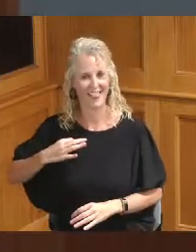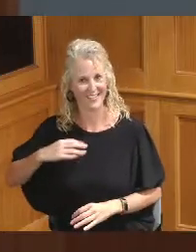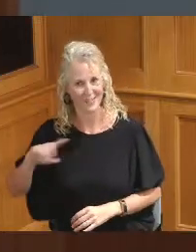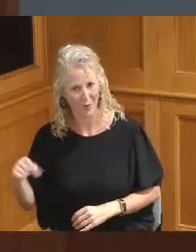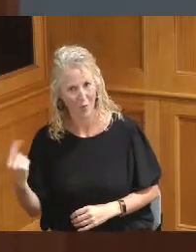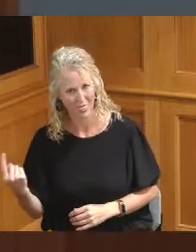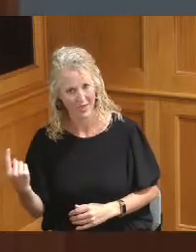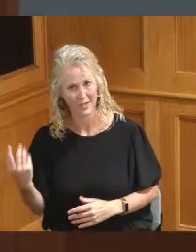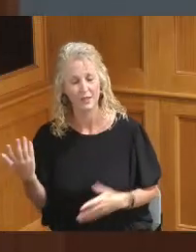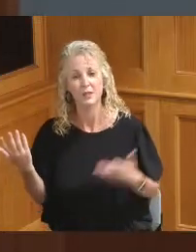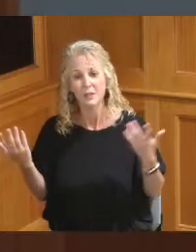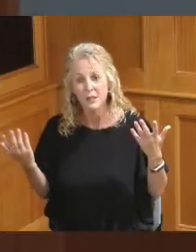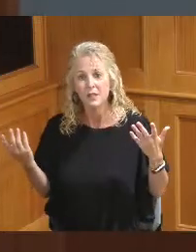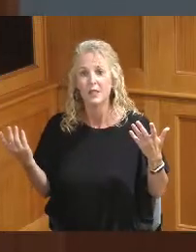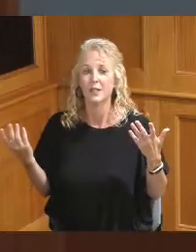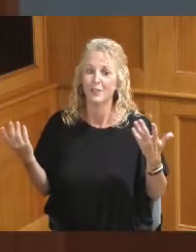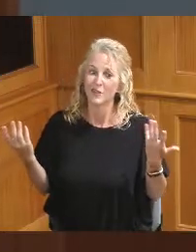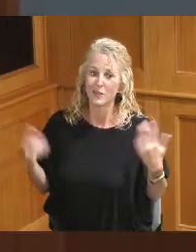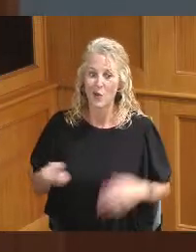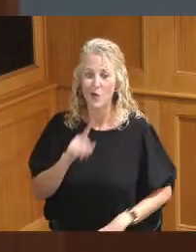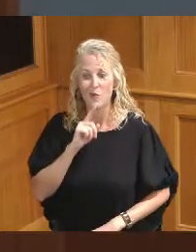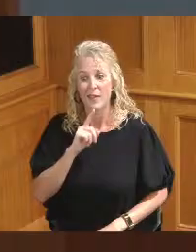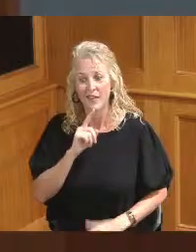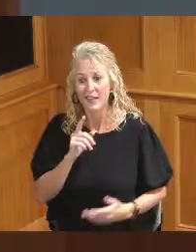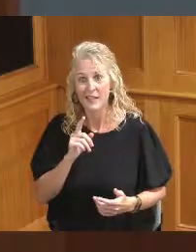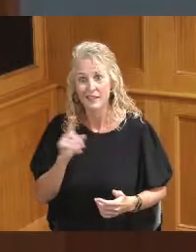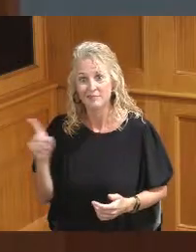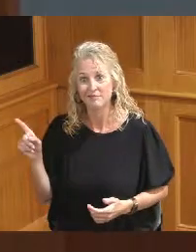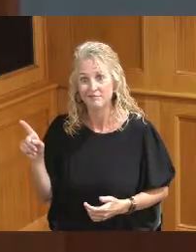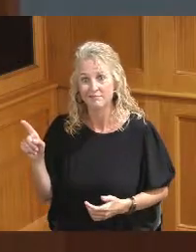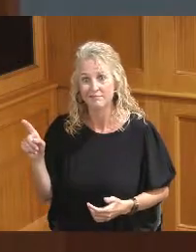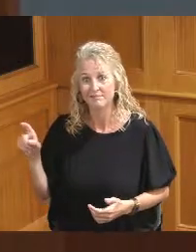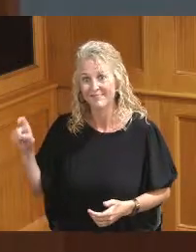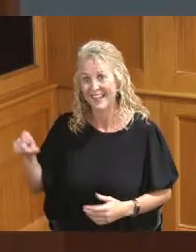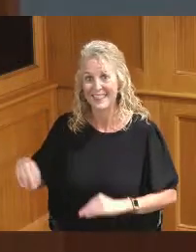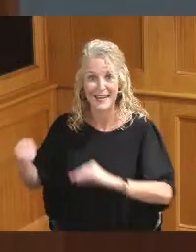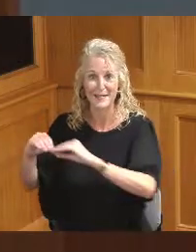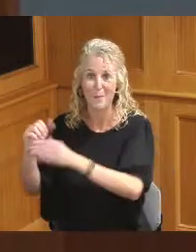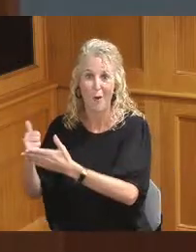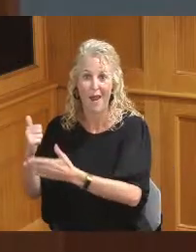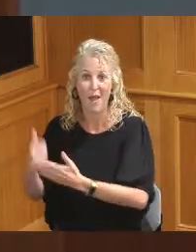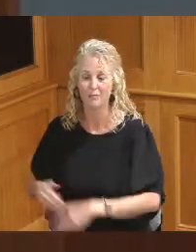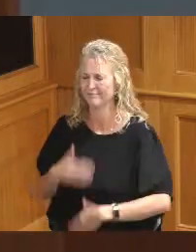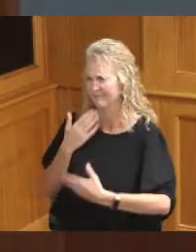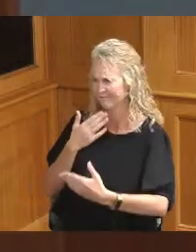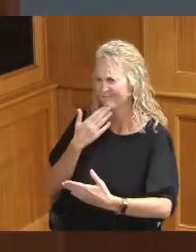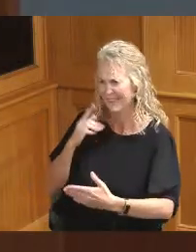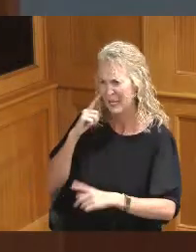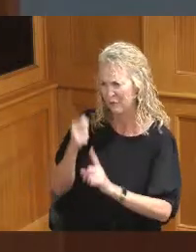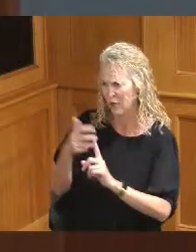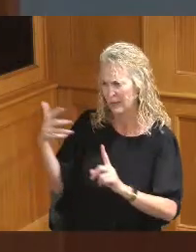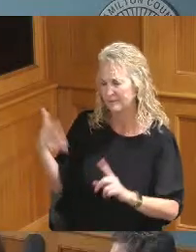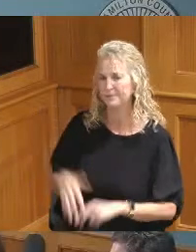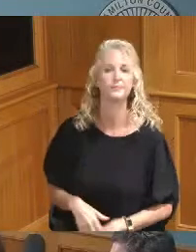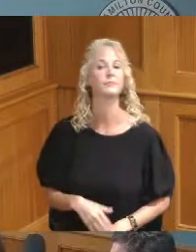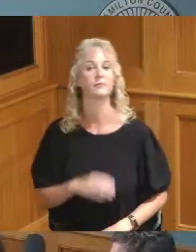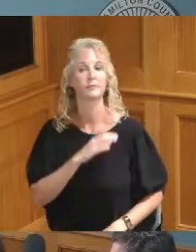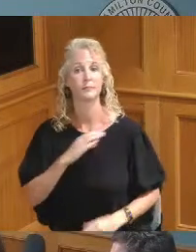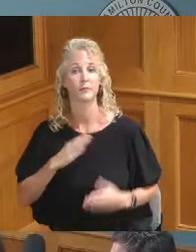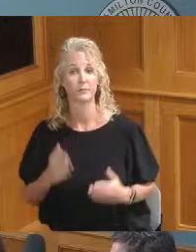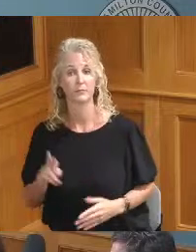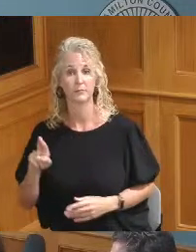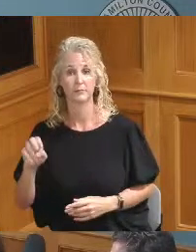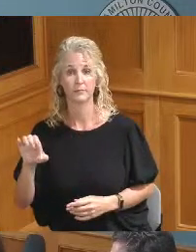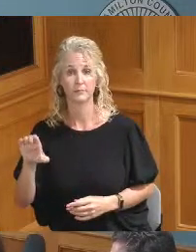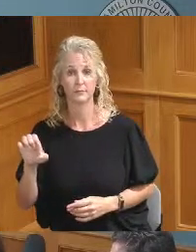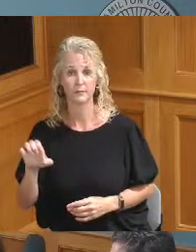so they even need the capacity given their successful CIC. So. Thank you so much. Yeah, thank you. Commissioner Reese?